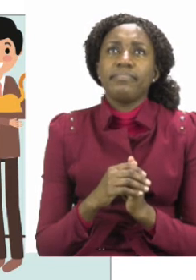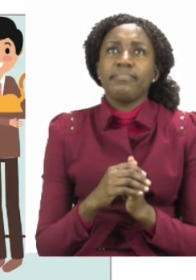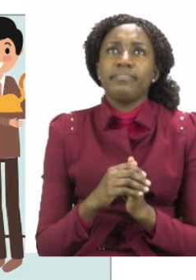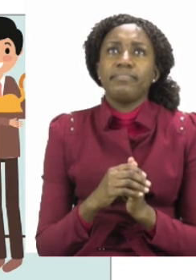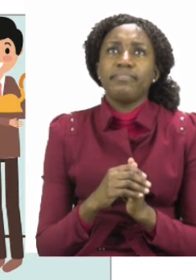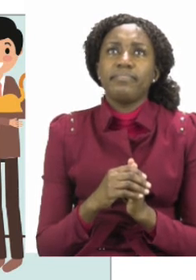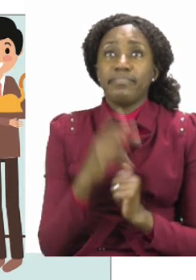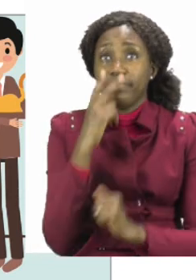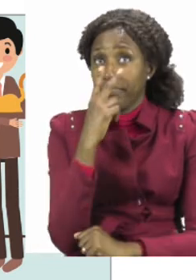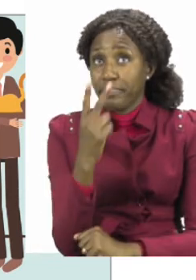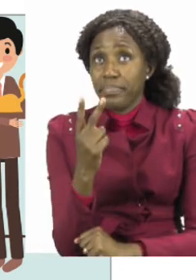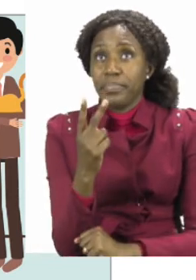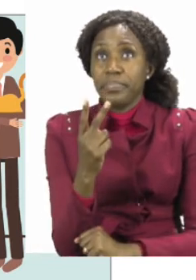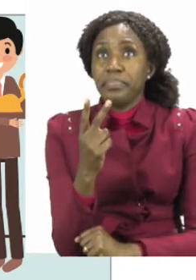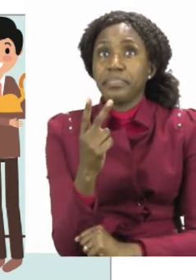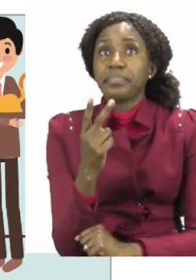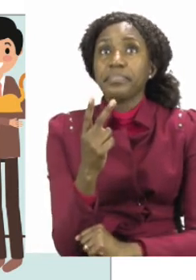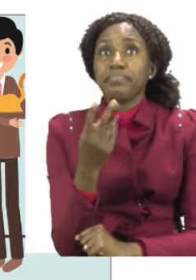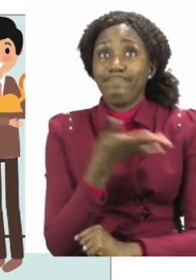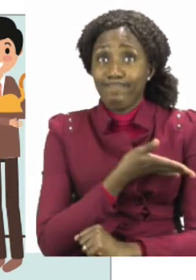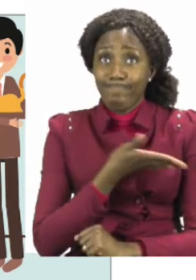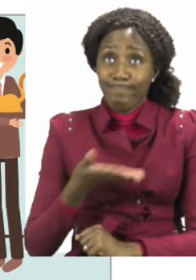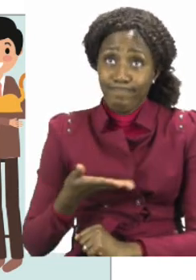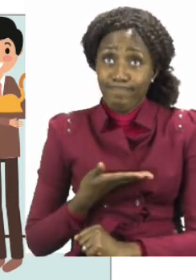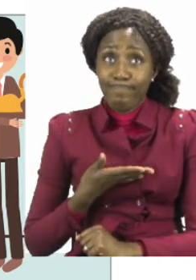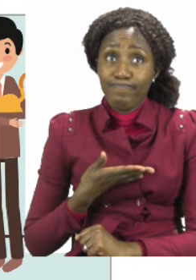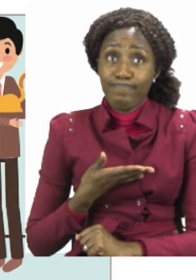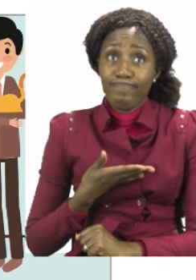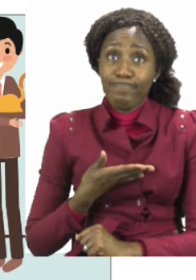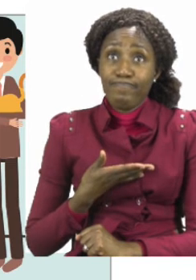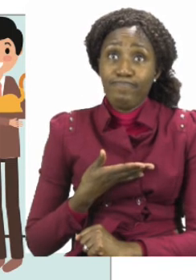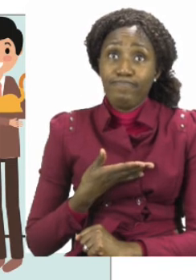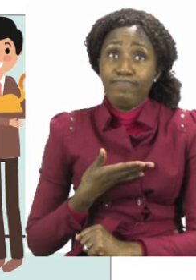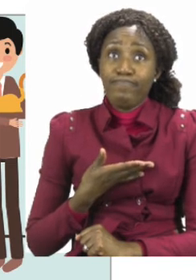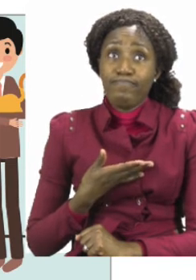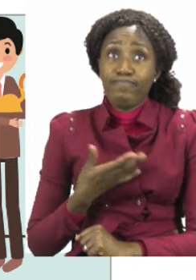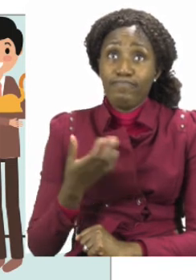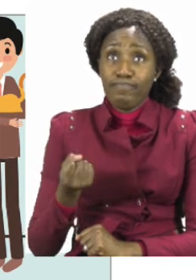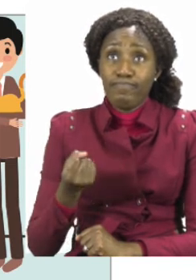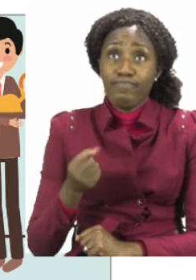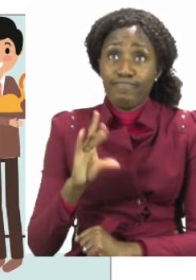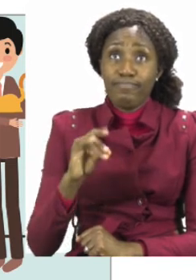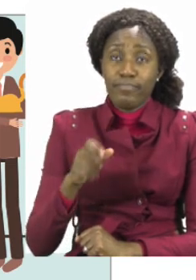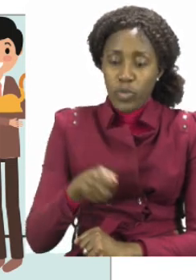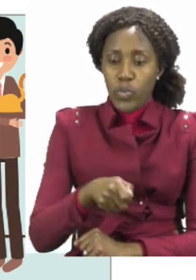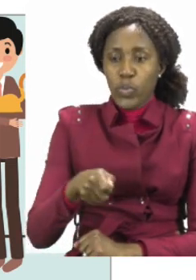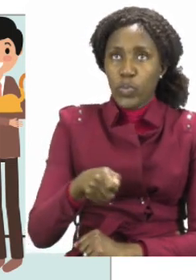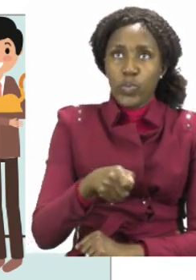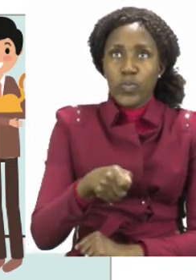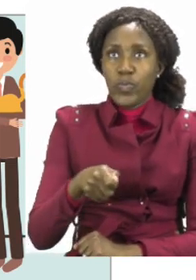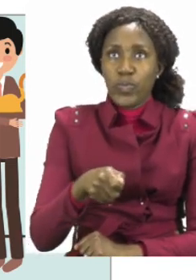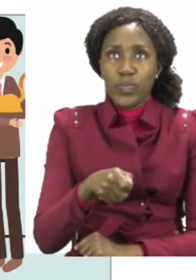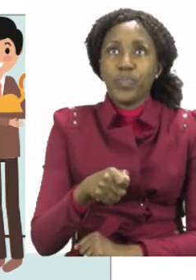you will see the woman walking away with her dog, and you